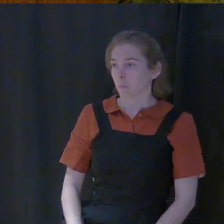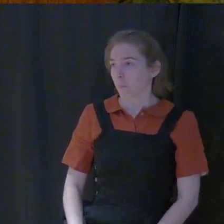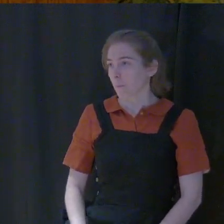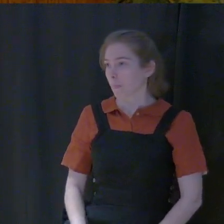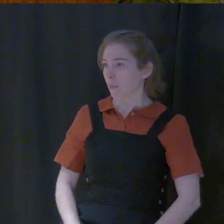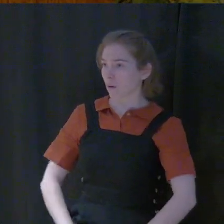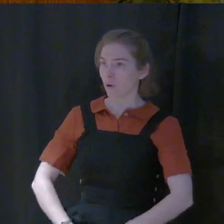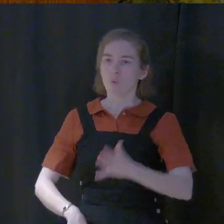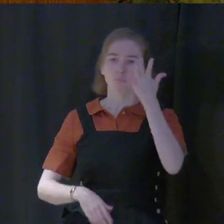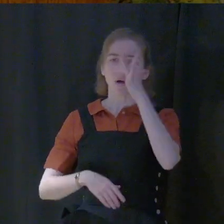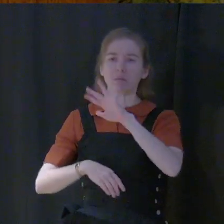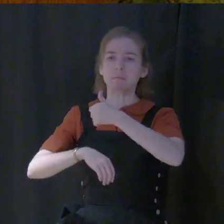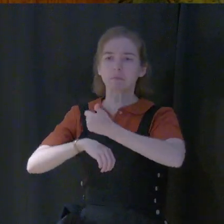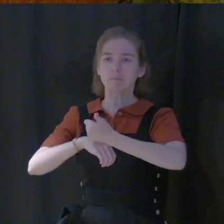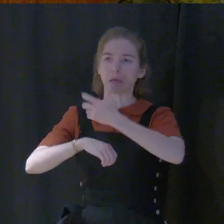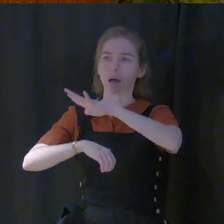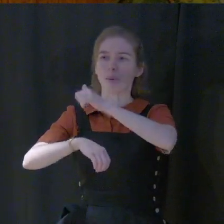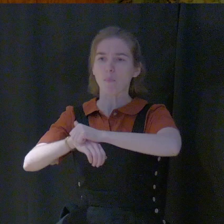Why do we make appointments?